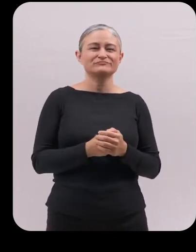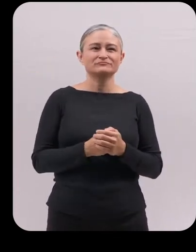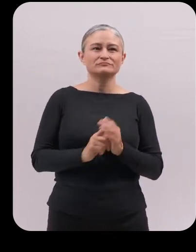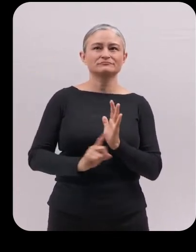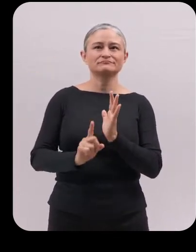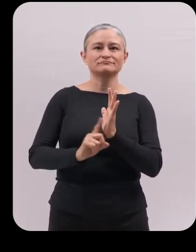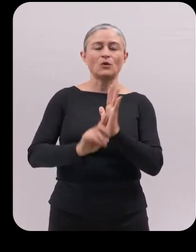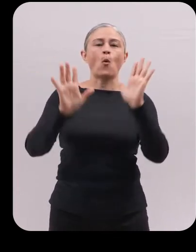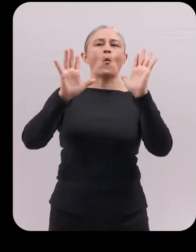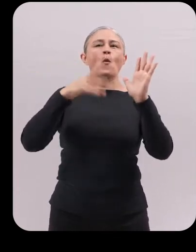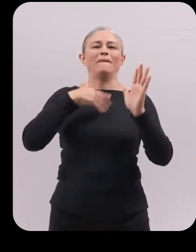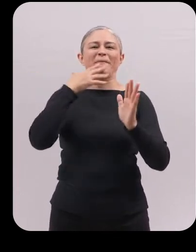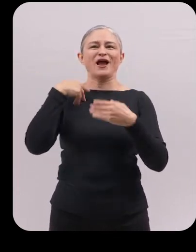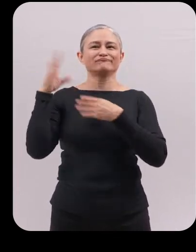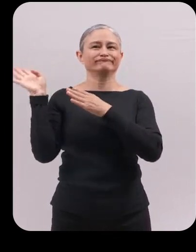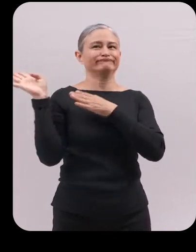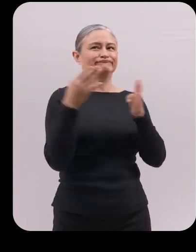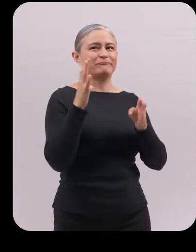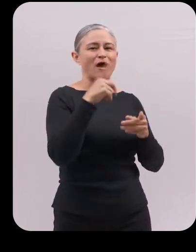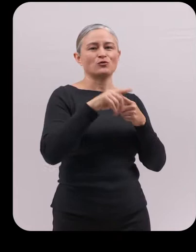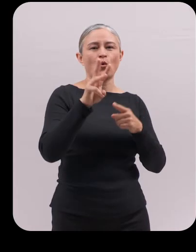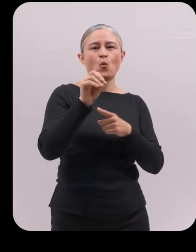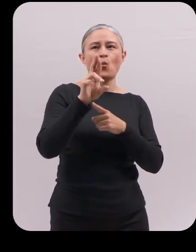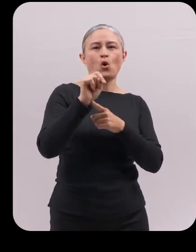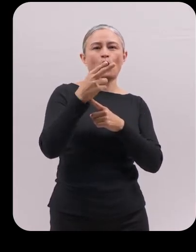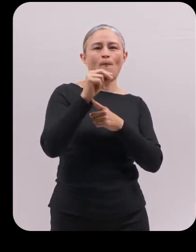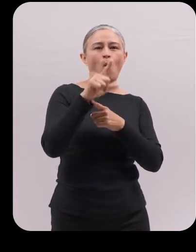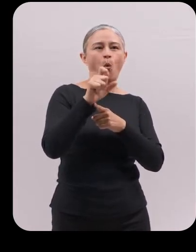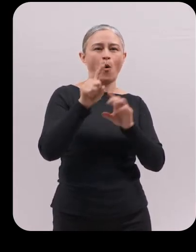Time to go wormhole.